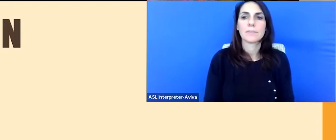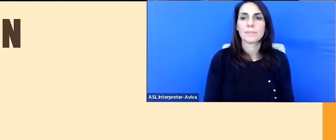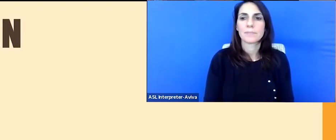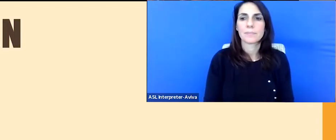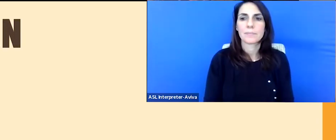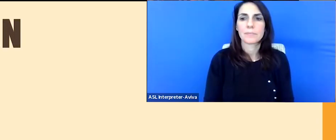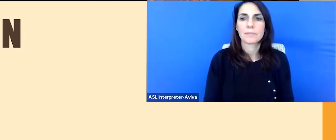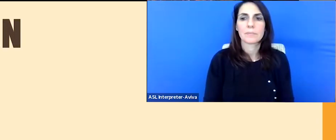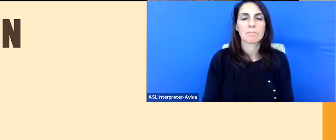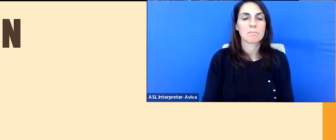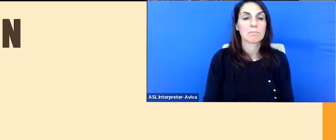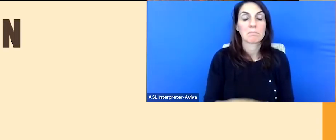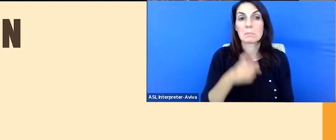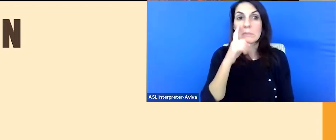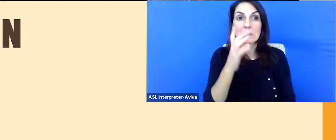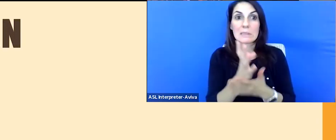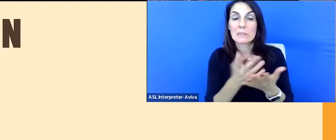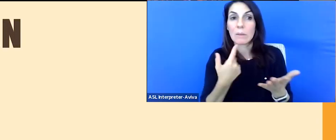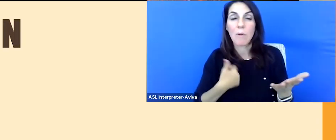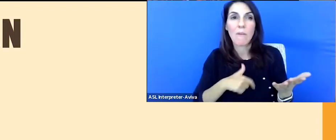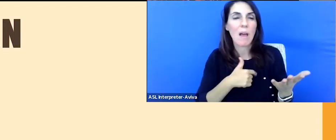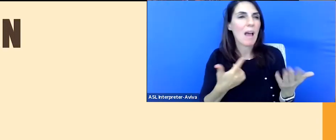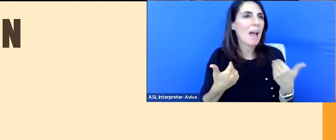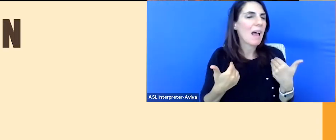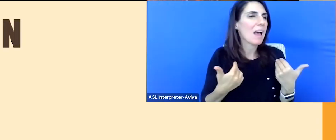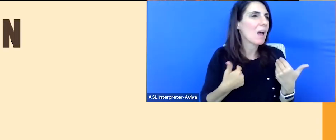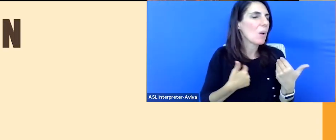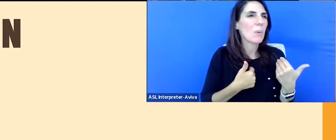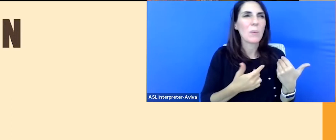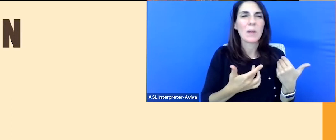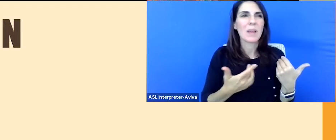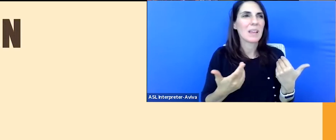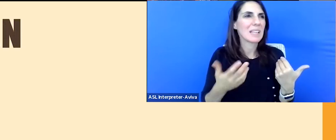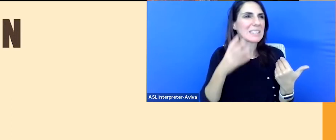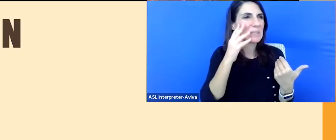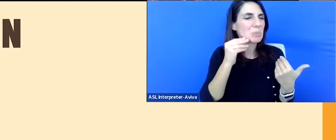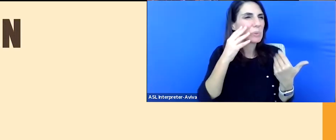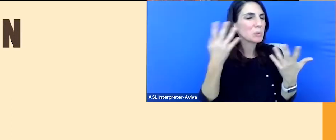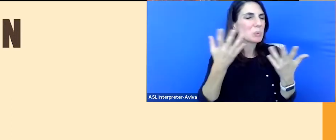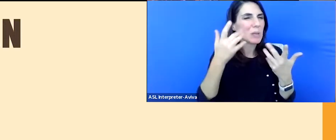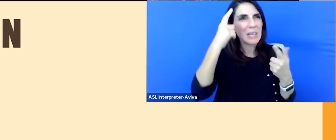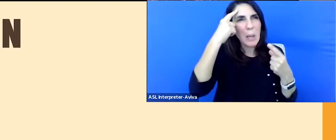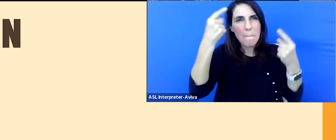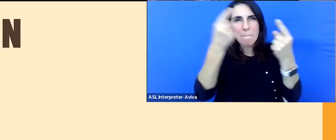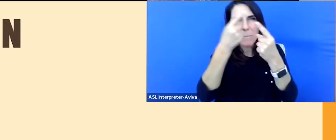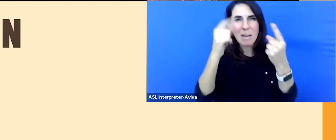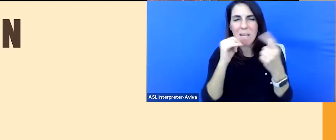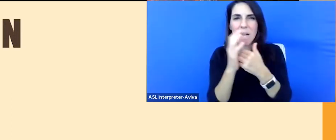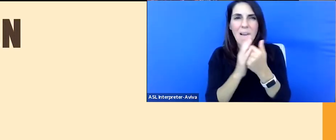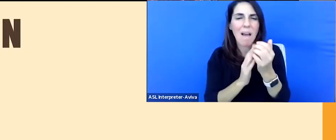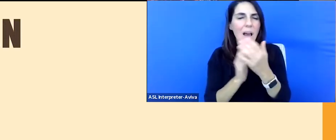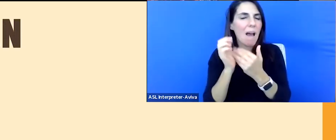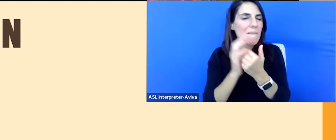And for some of us, we have great pain and discomfort here. But send